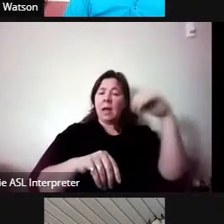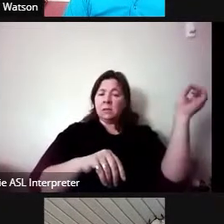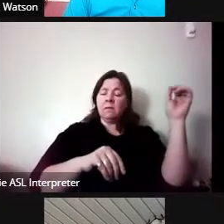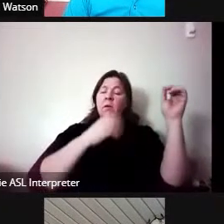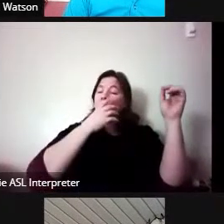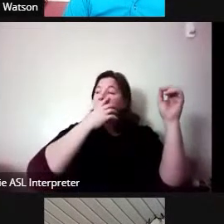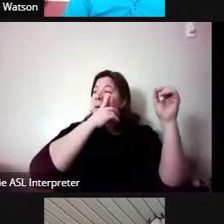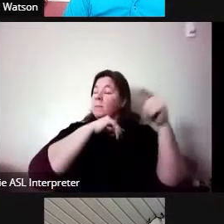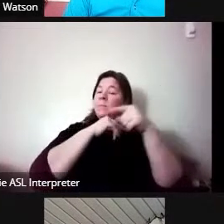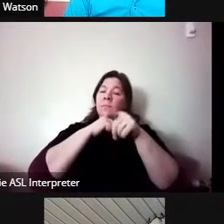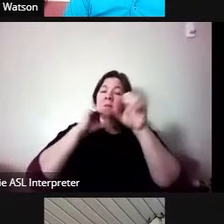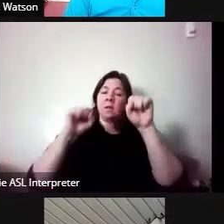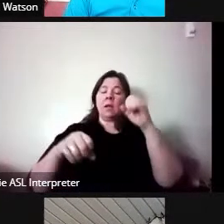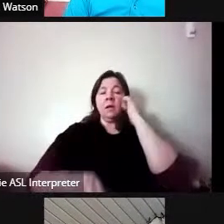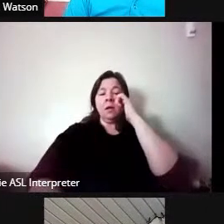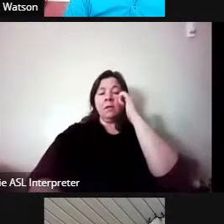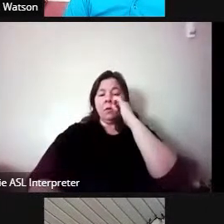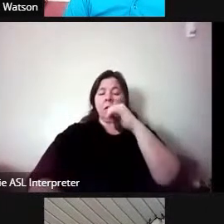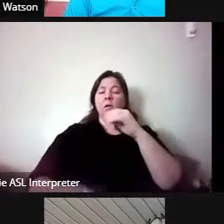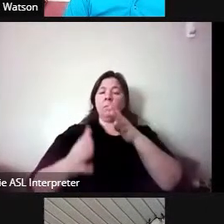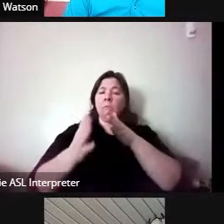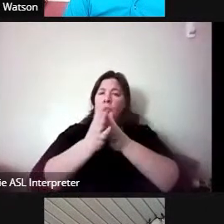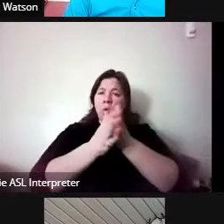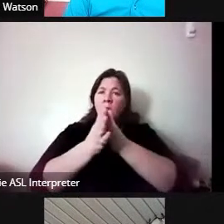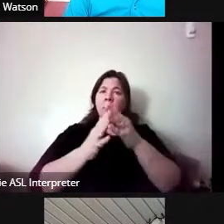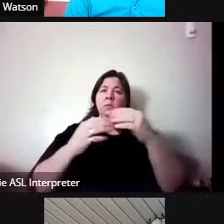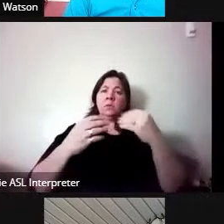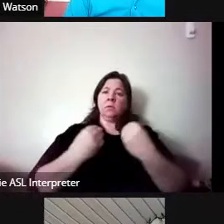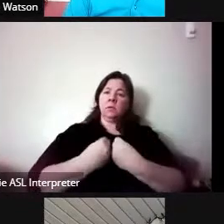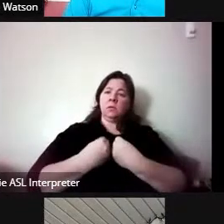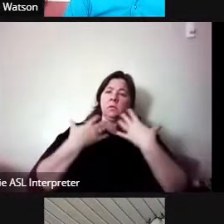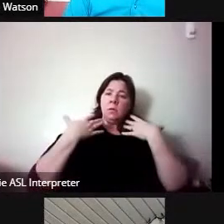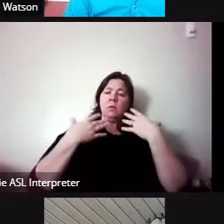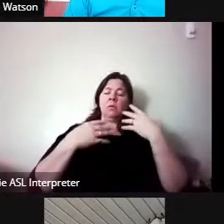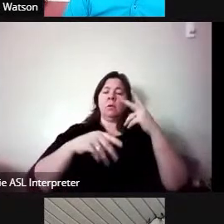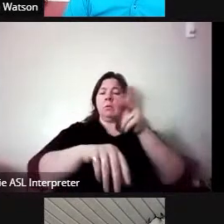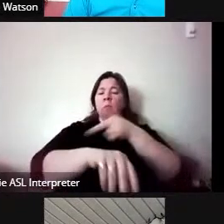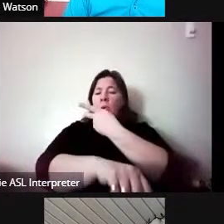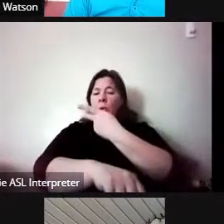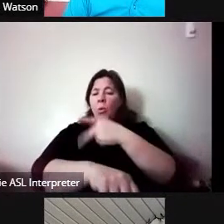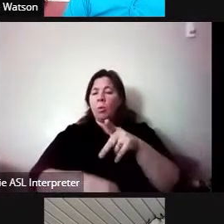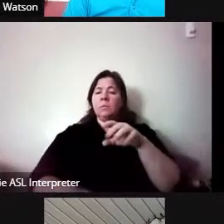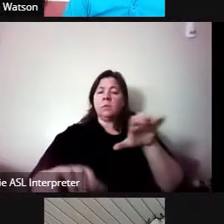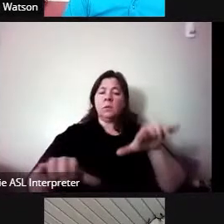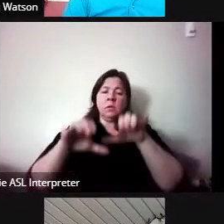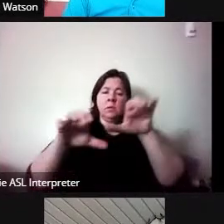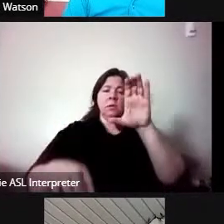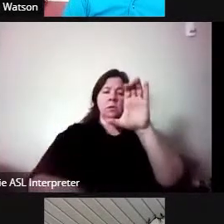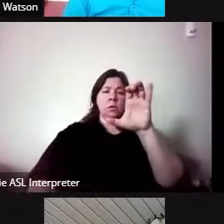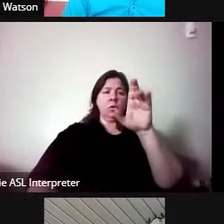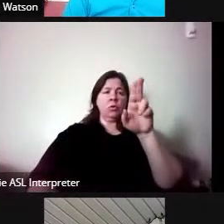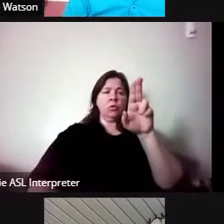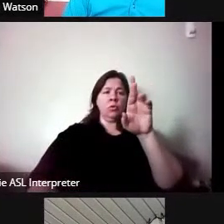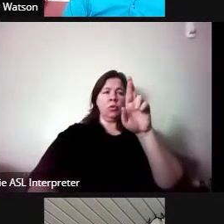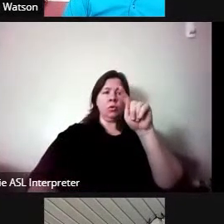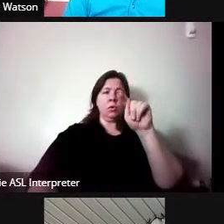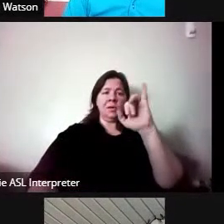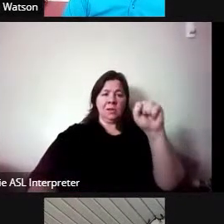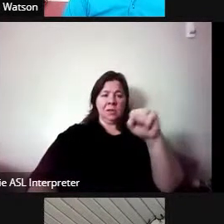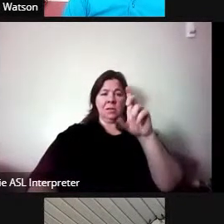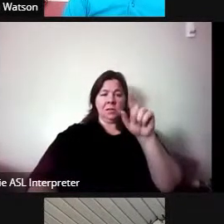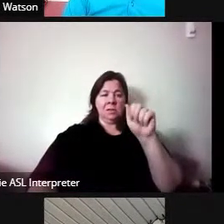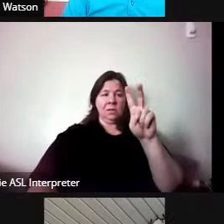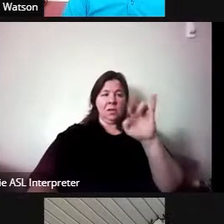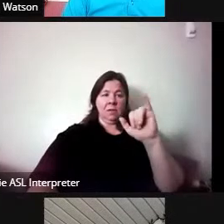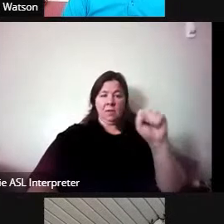get daily motivation, inspiration, poems that done by Curtis Davis. There's so many things